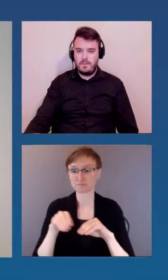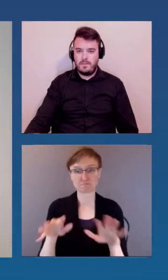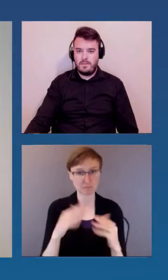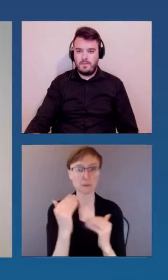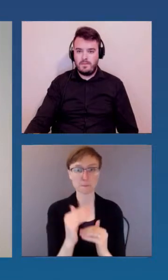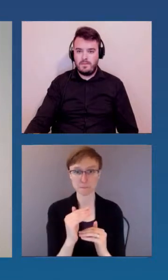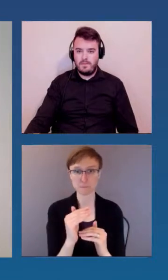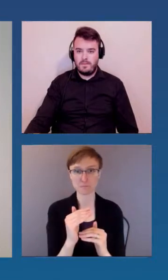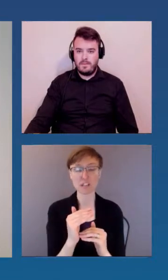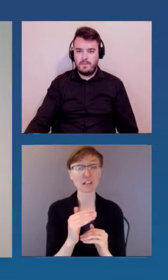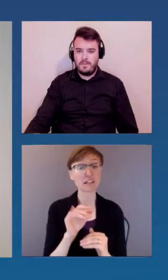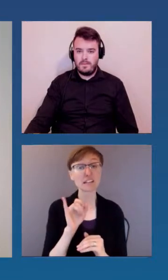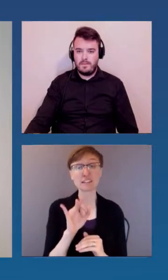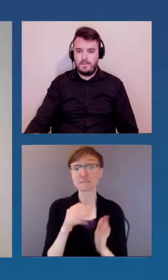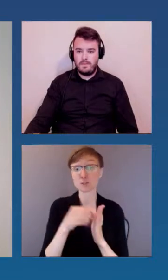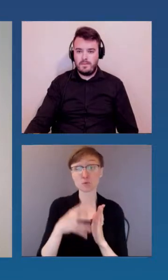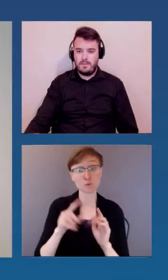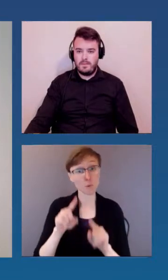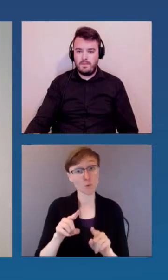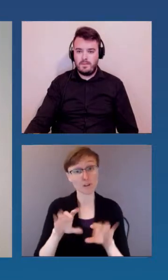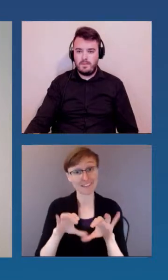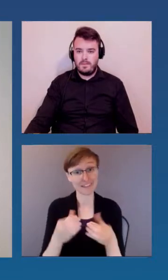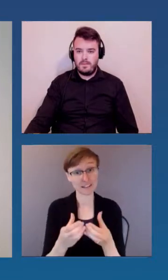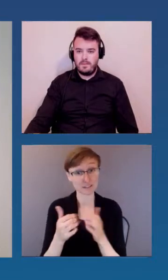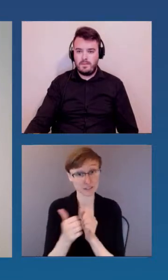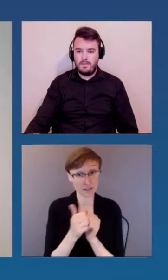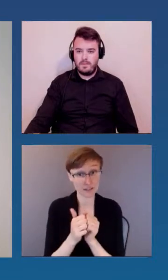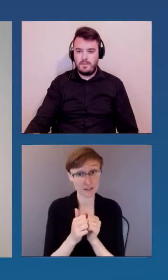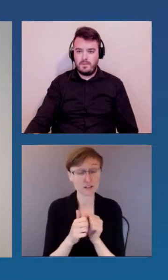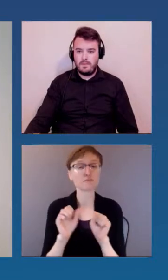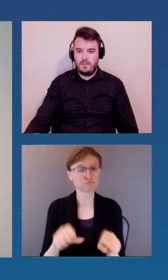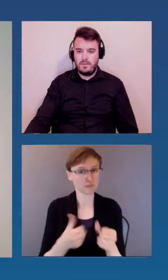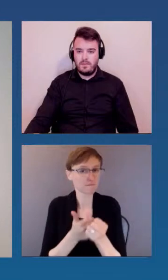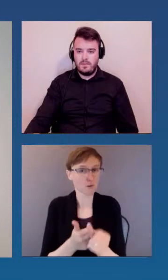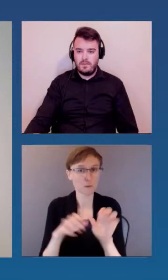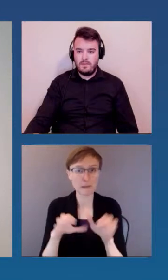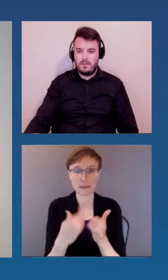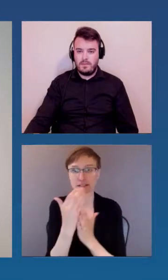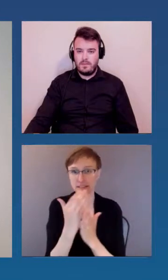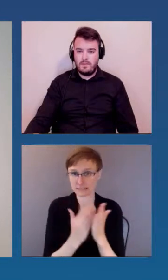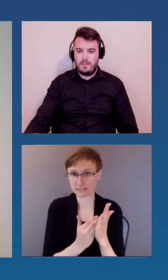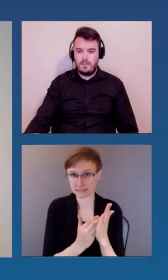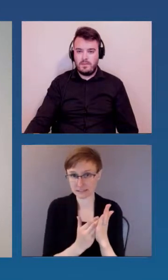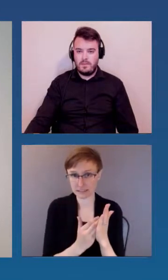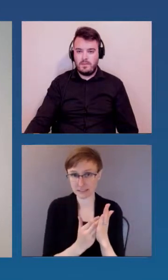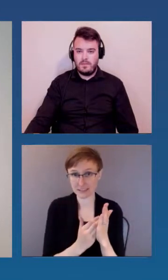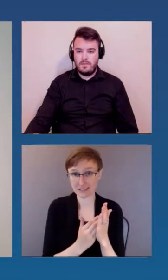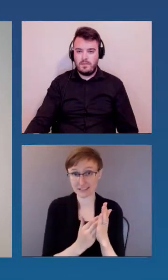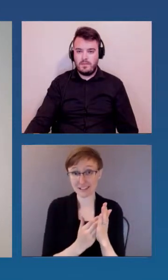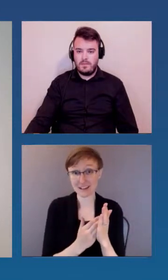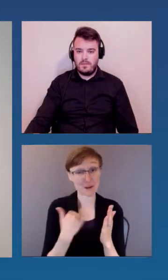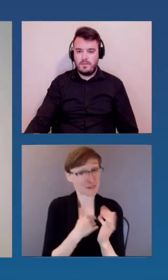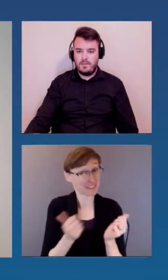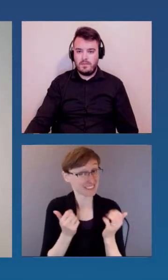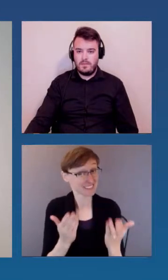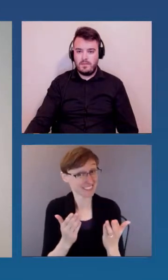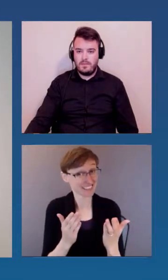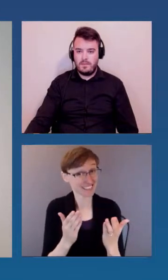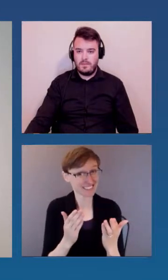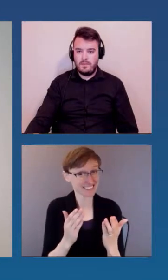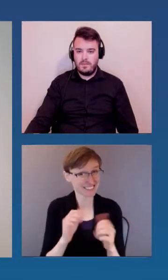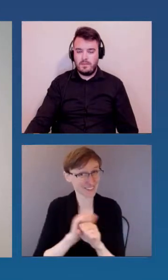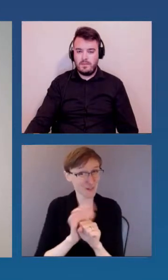they present a bigger challenge to contact tracing, especially, maybe in the first week or so of school, when people may